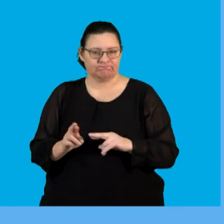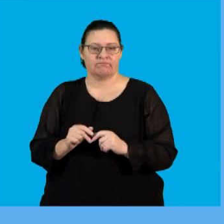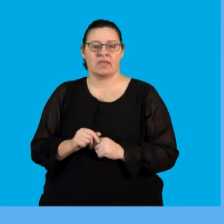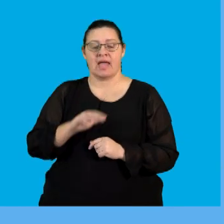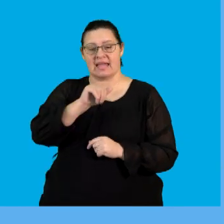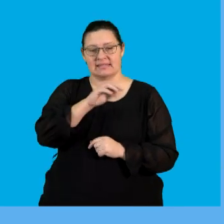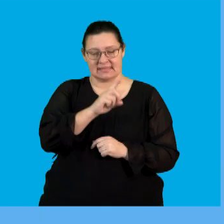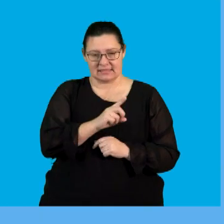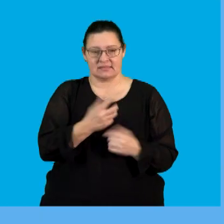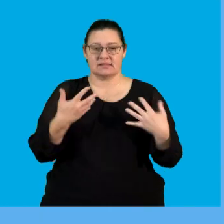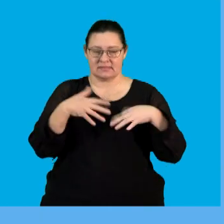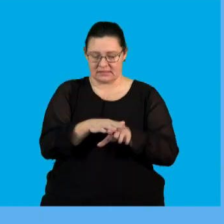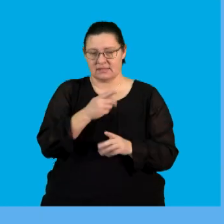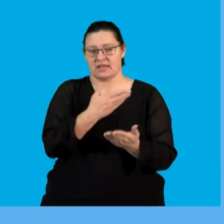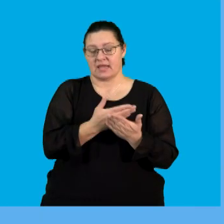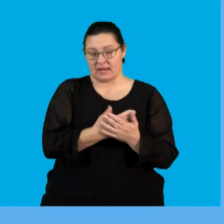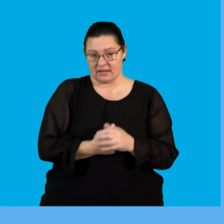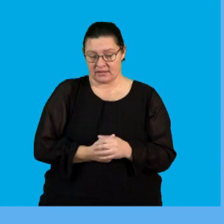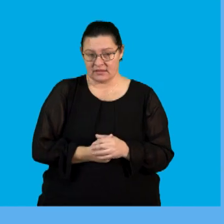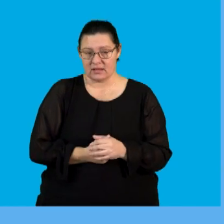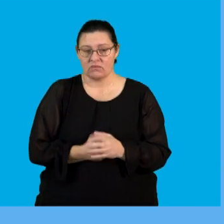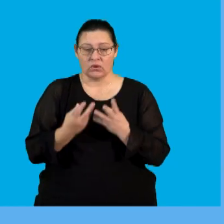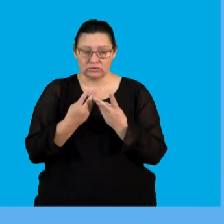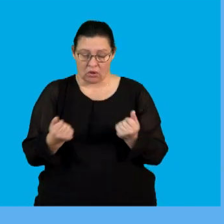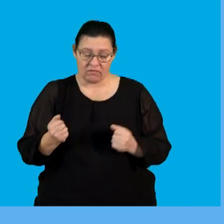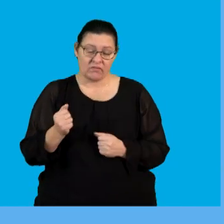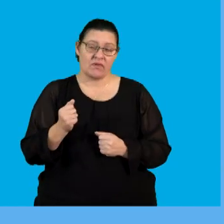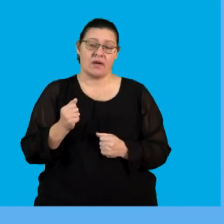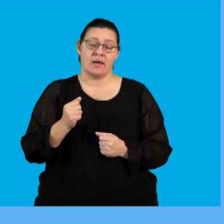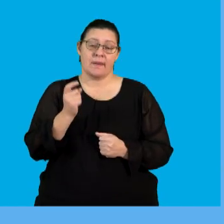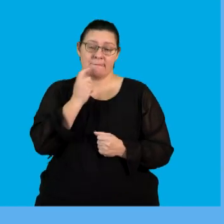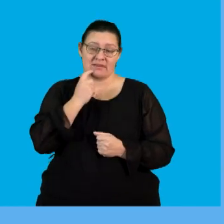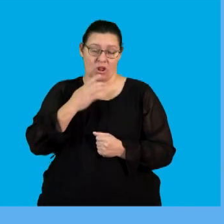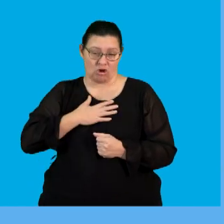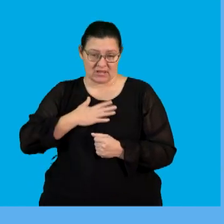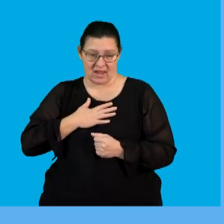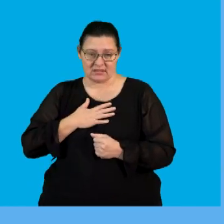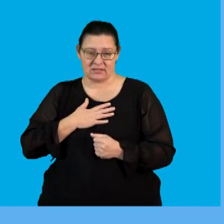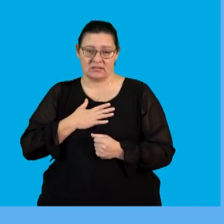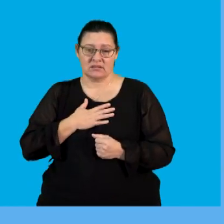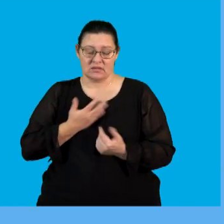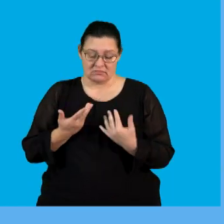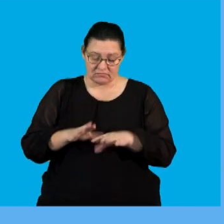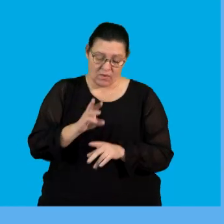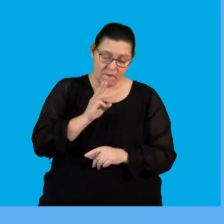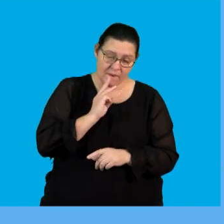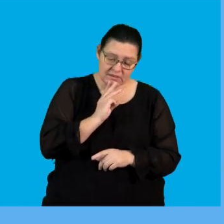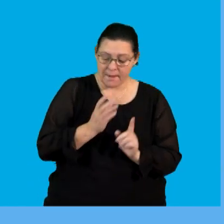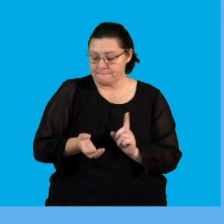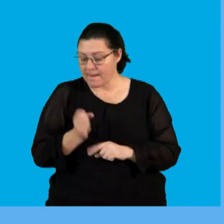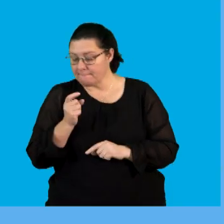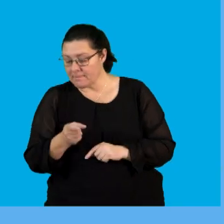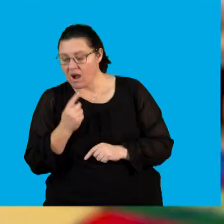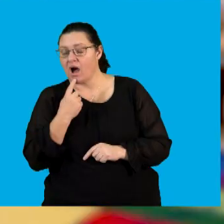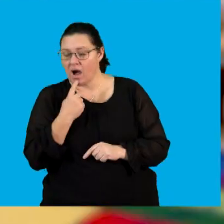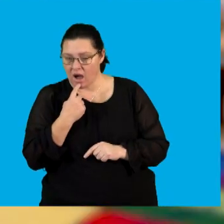reacted with an acid according to this equation. So now after we have dissolved our metal oxide into water, and we find